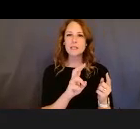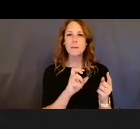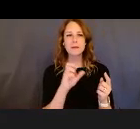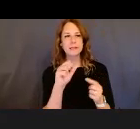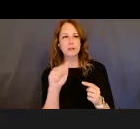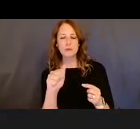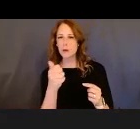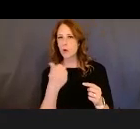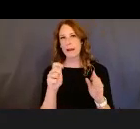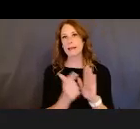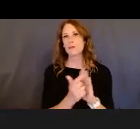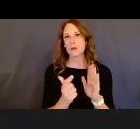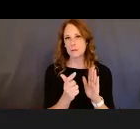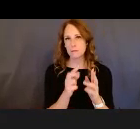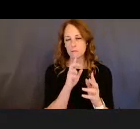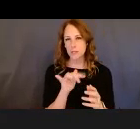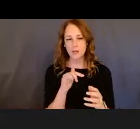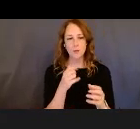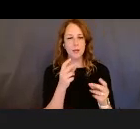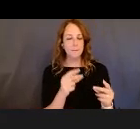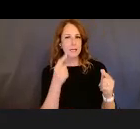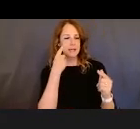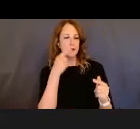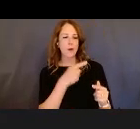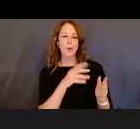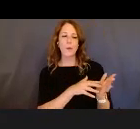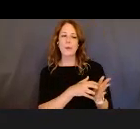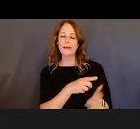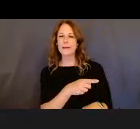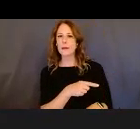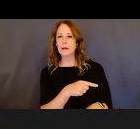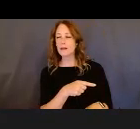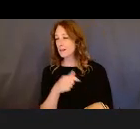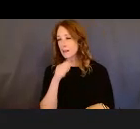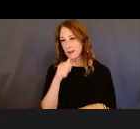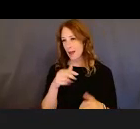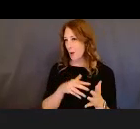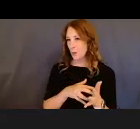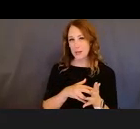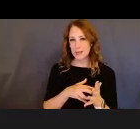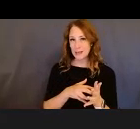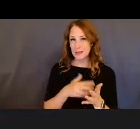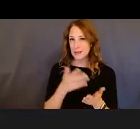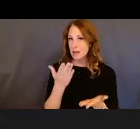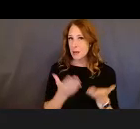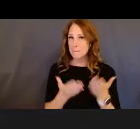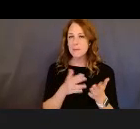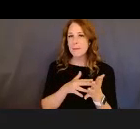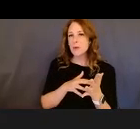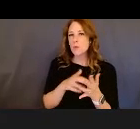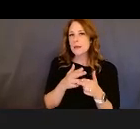any crime, we immediately think that this individual is weak. And we're not weak. We may be in a weakened state